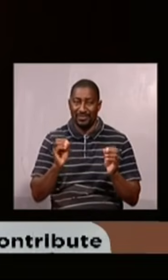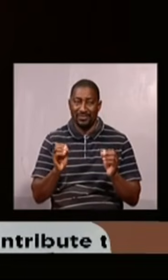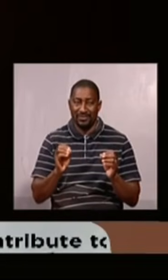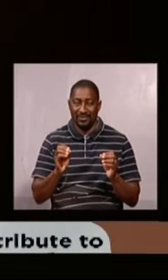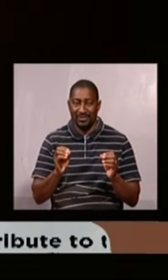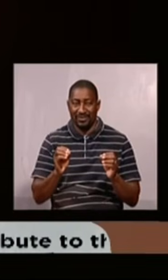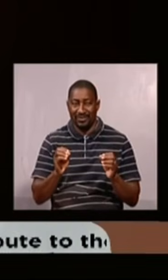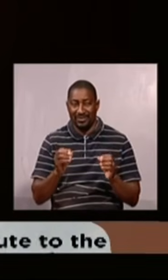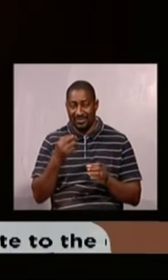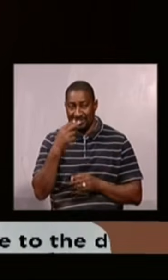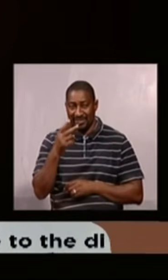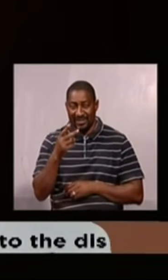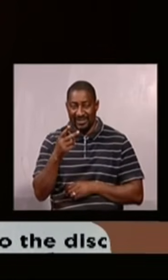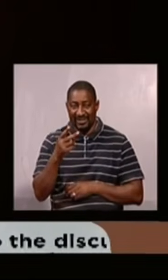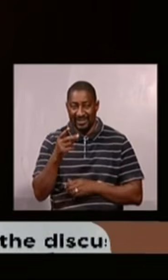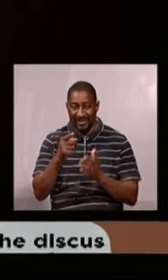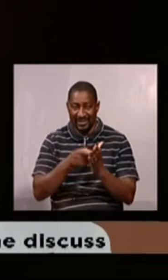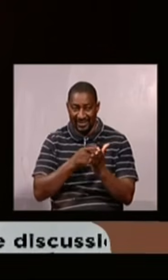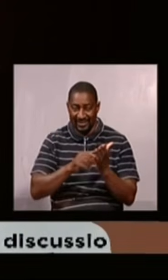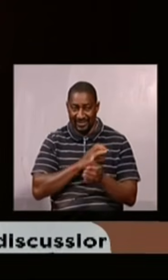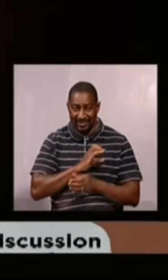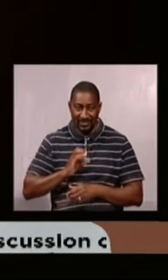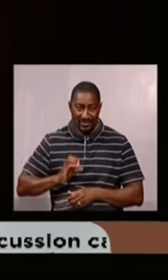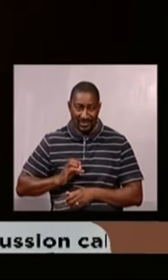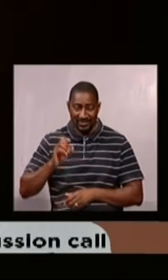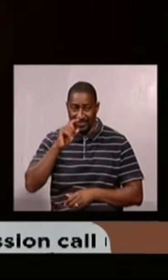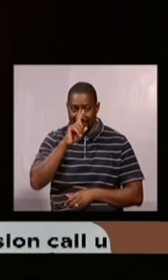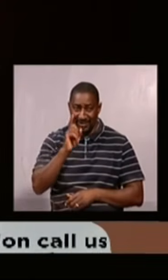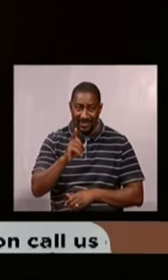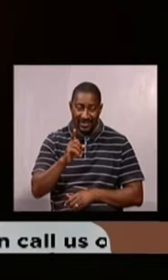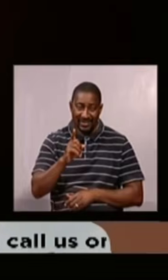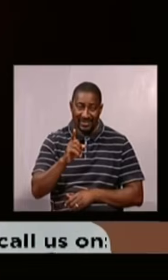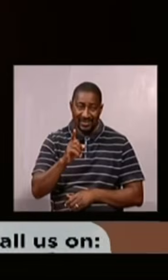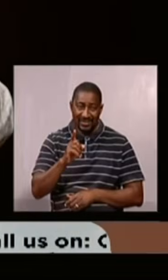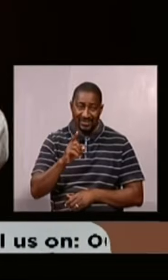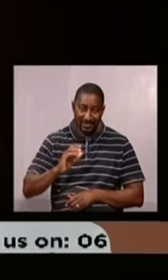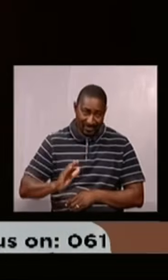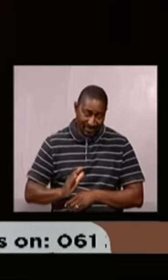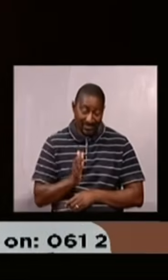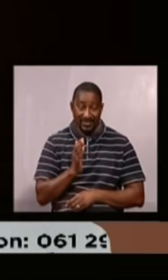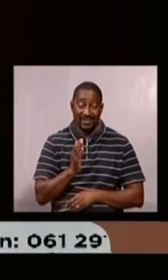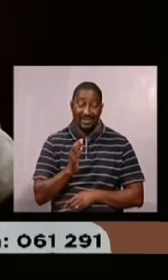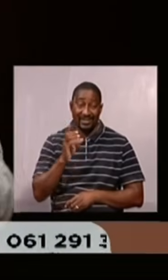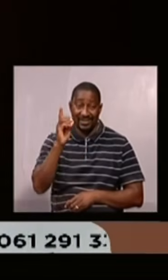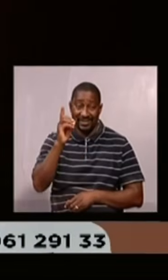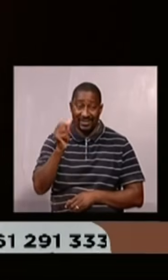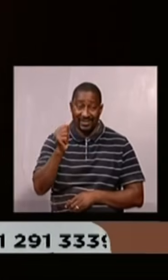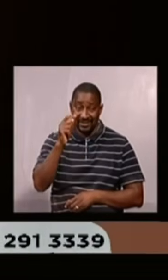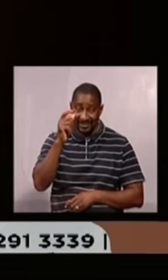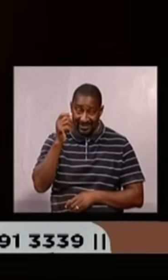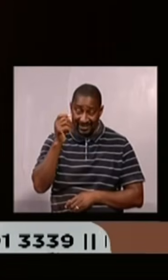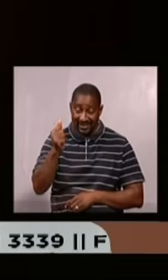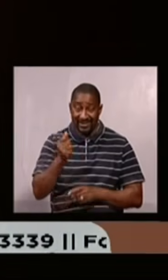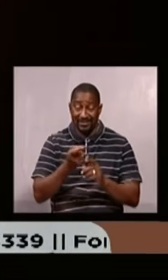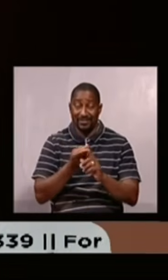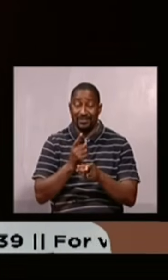at the ECN, the Electoral Commission. If you go and ask them, look, where's the data from first election until now? All the data sets, there